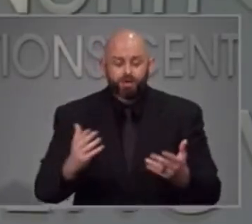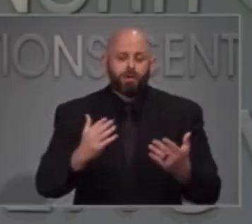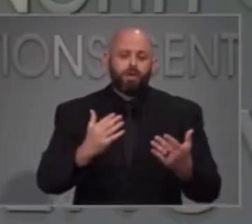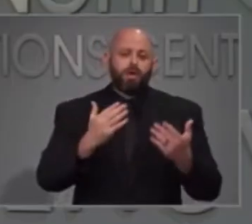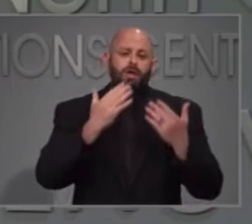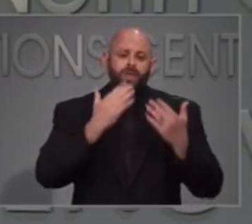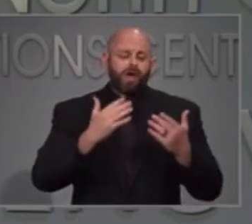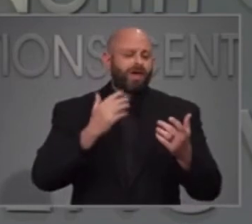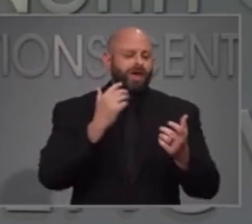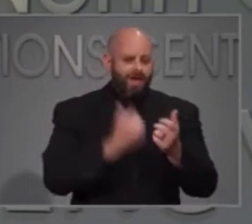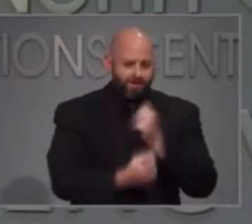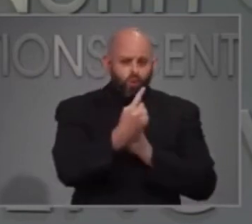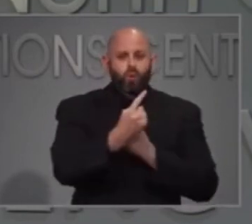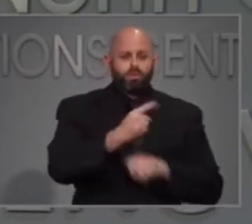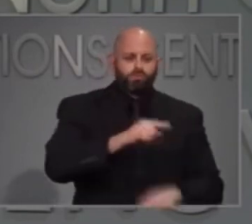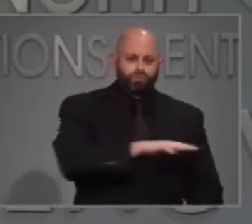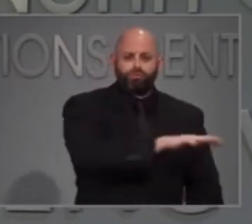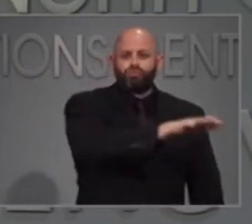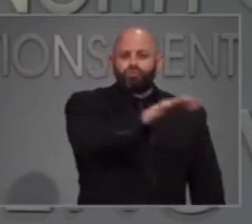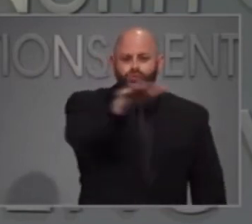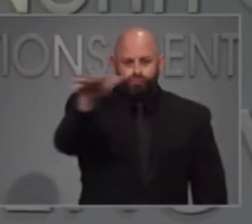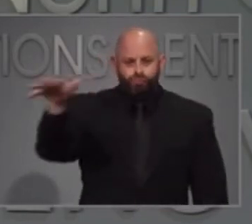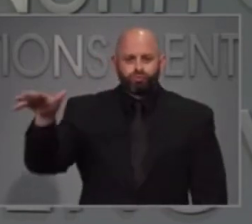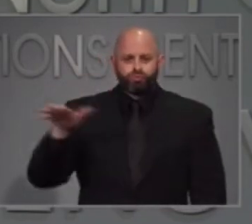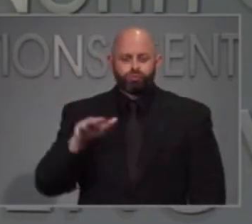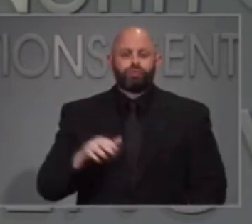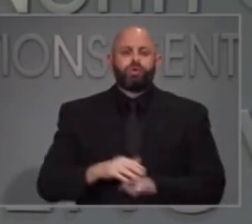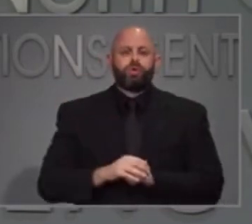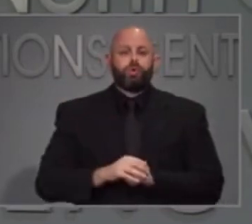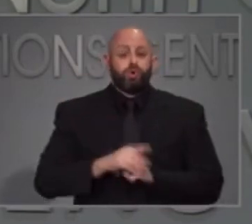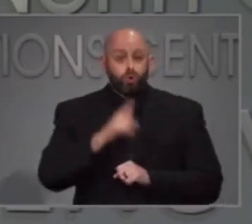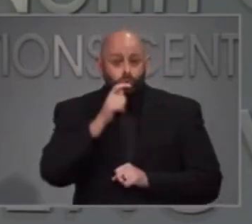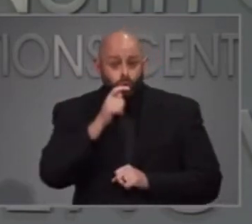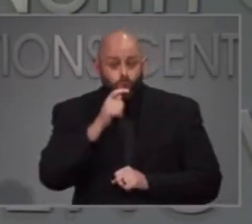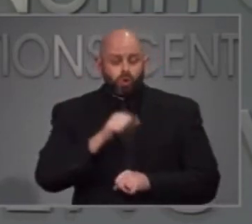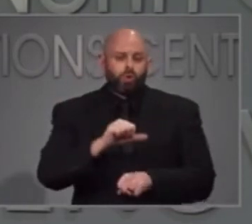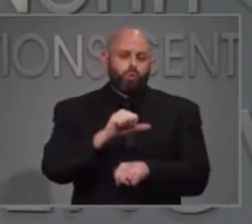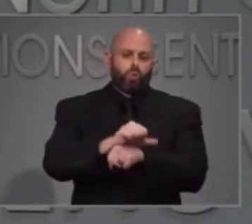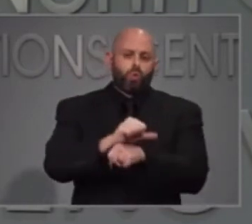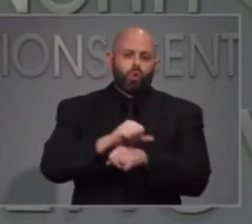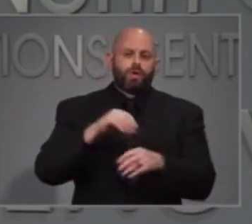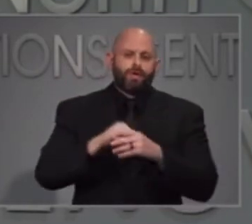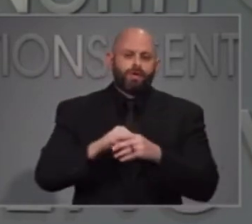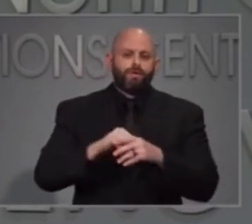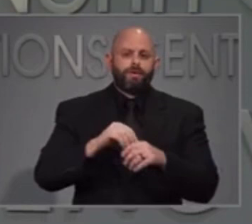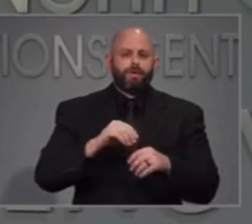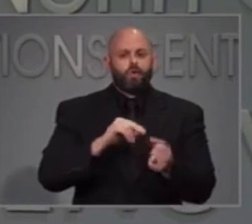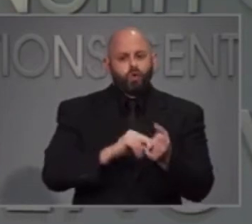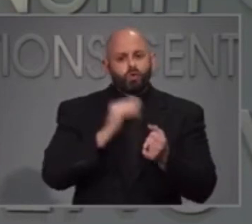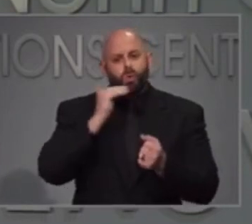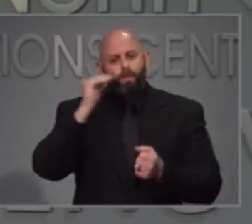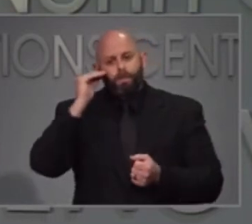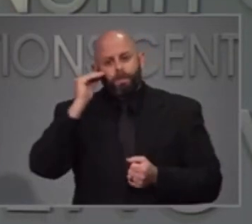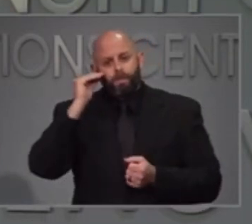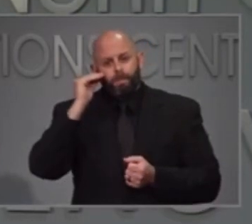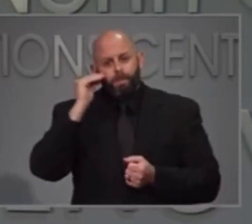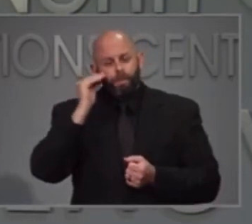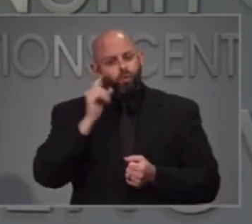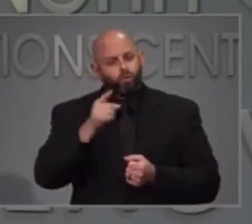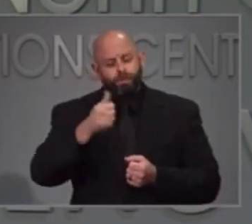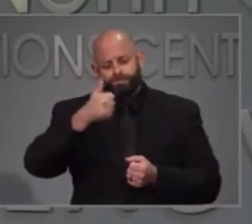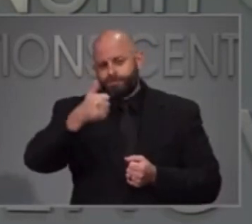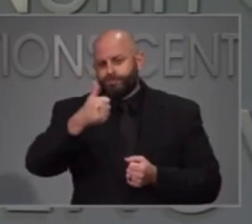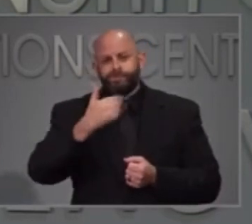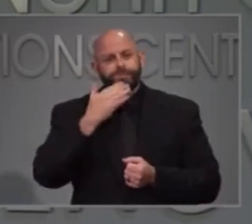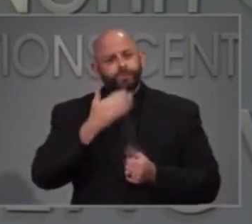Dr. Cohen and Mike have said, thanking all of the people who work at our long-term care facilities and